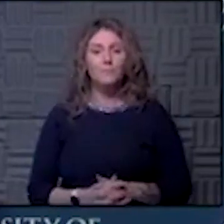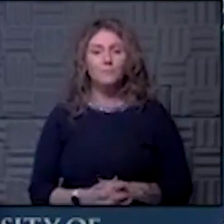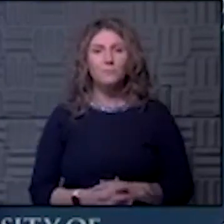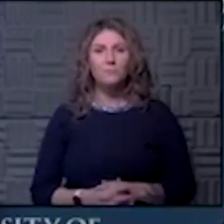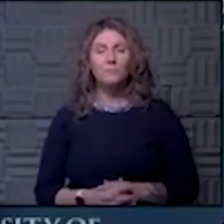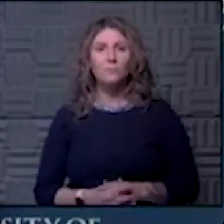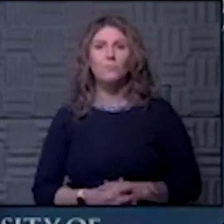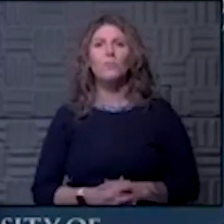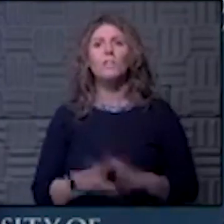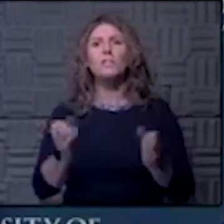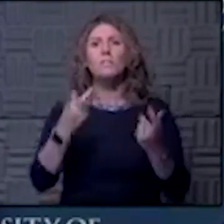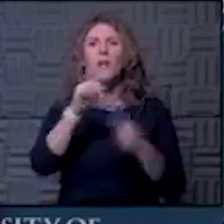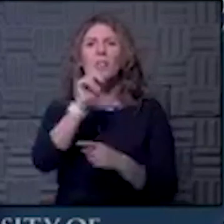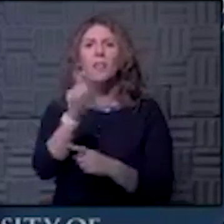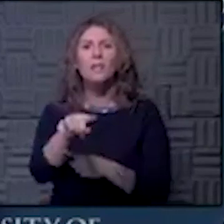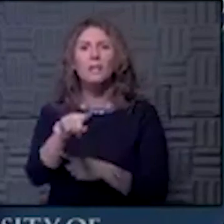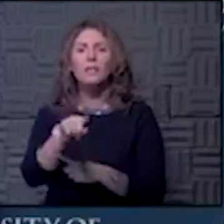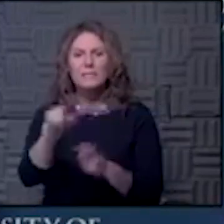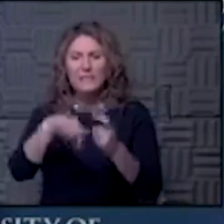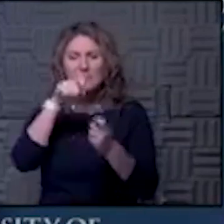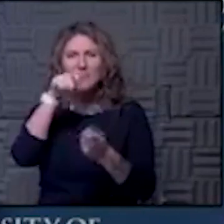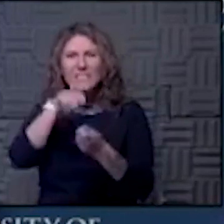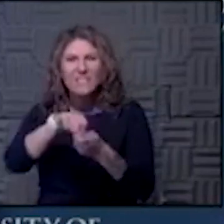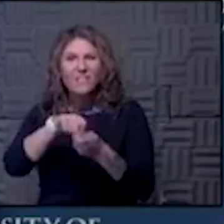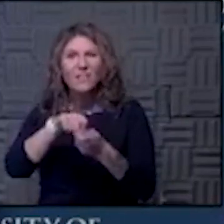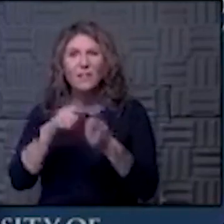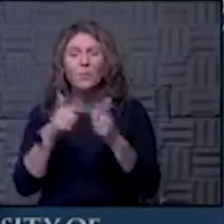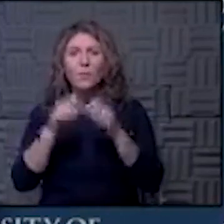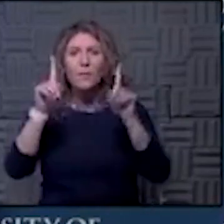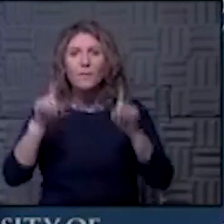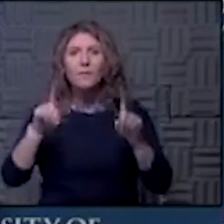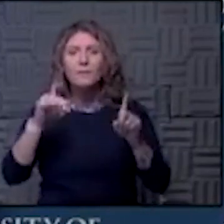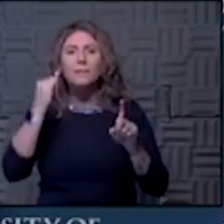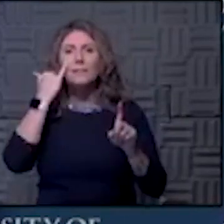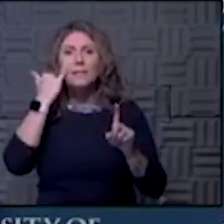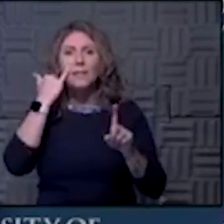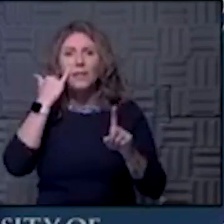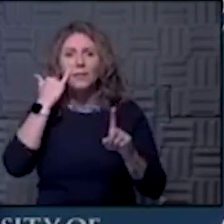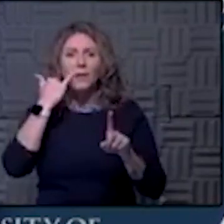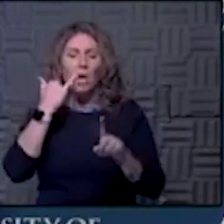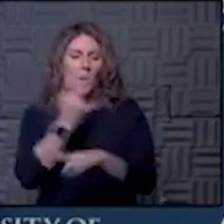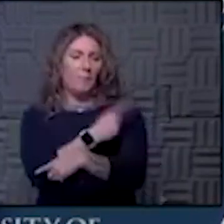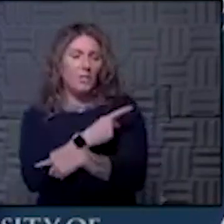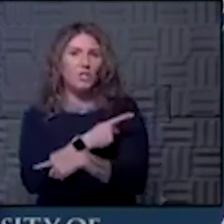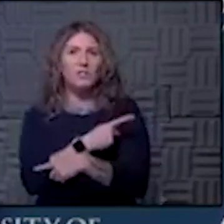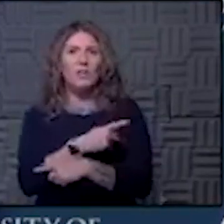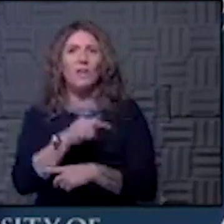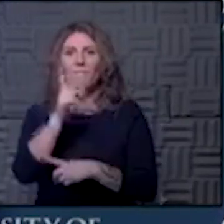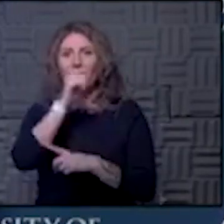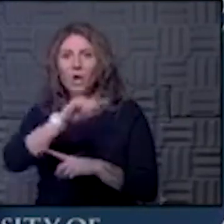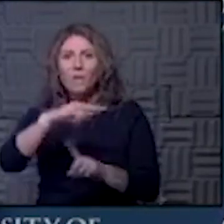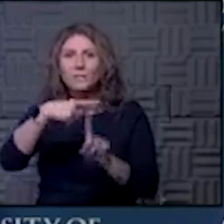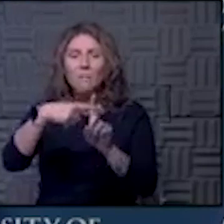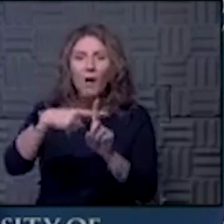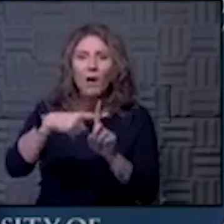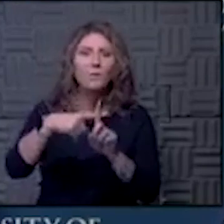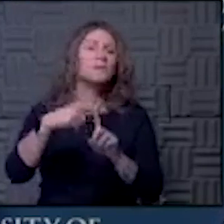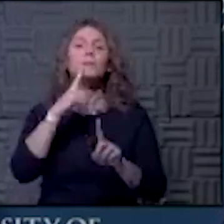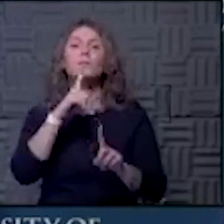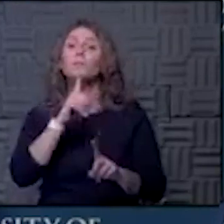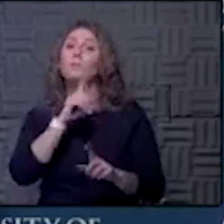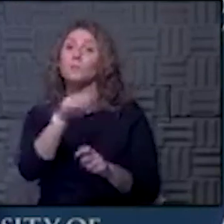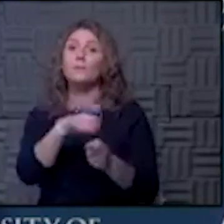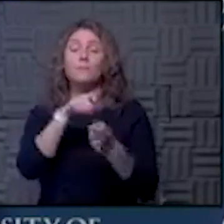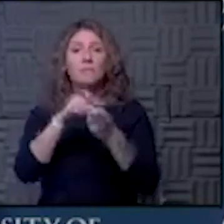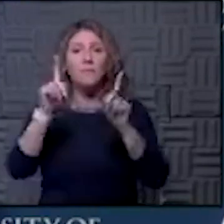been a lot of questions about the specificity of the test, if patients are getting false positives. This is a very specific test. I